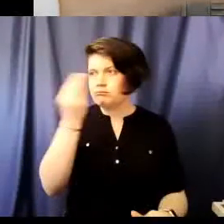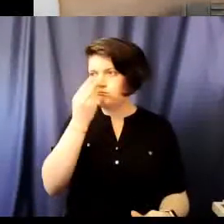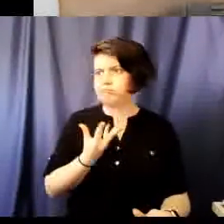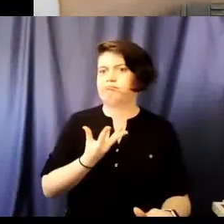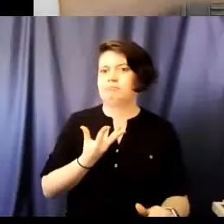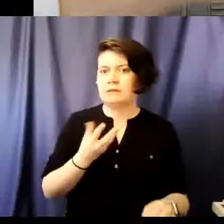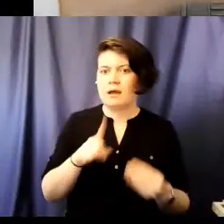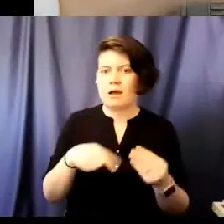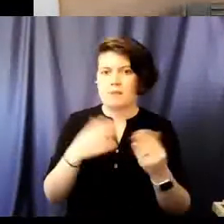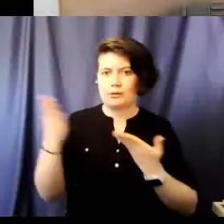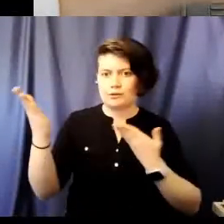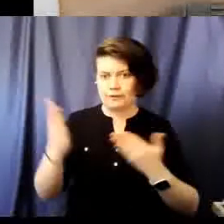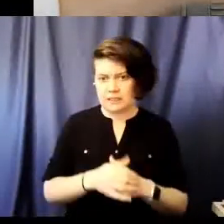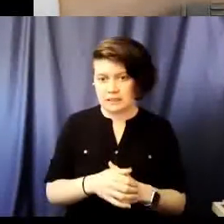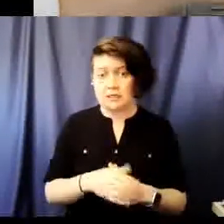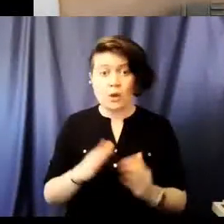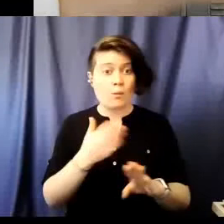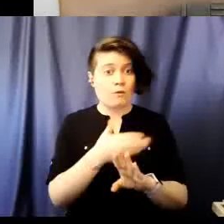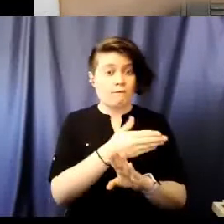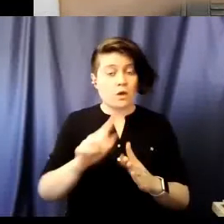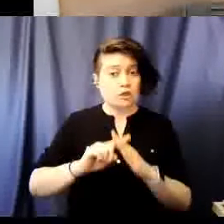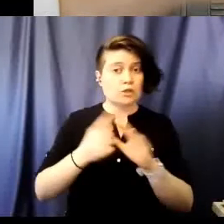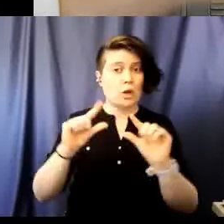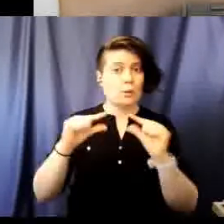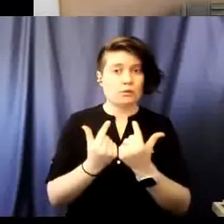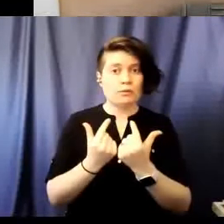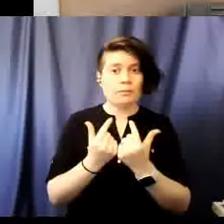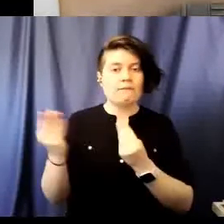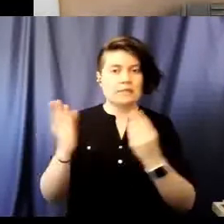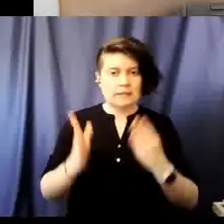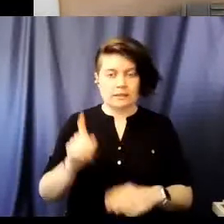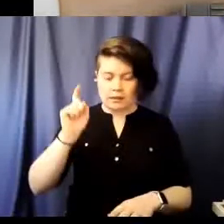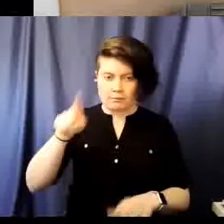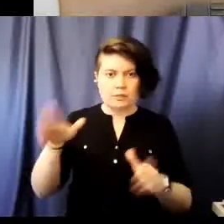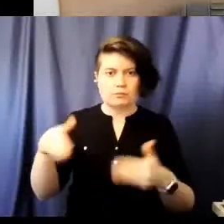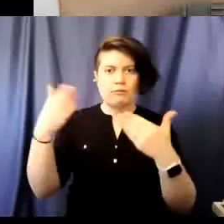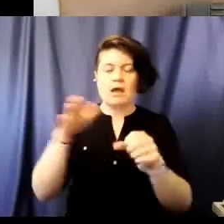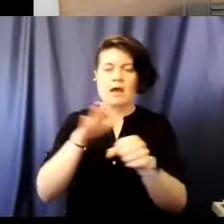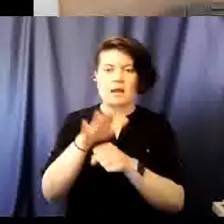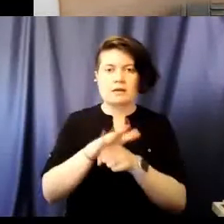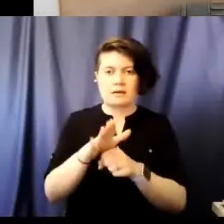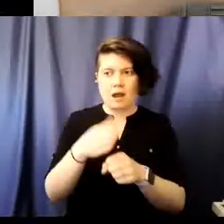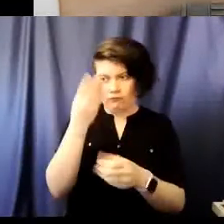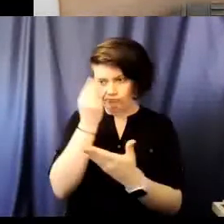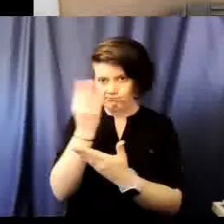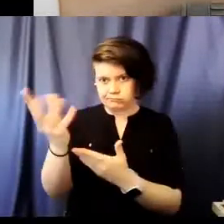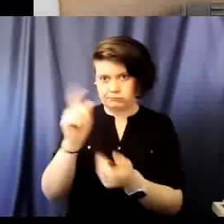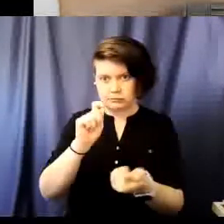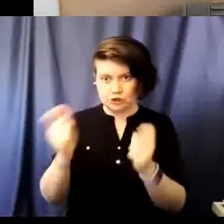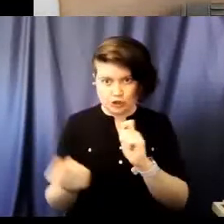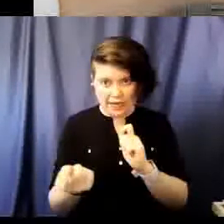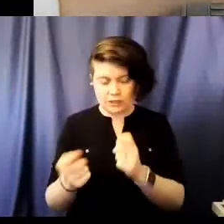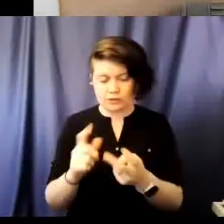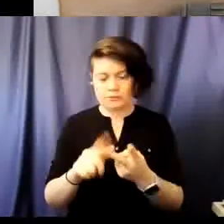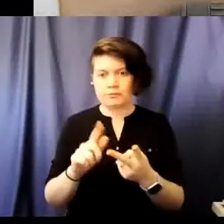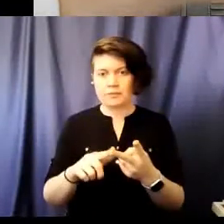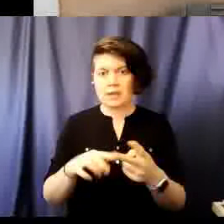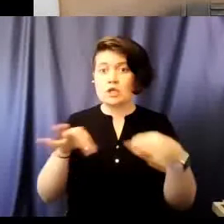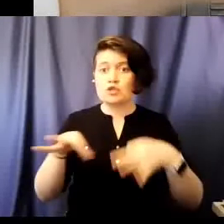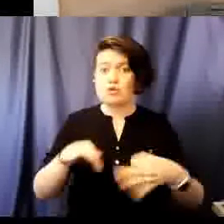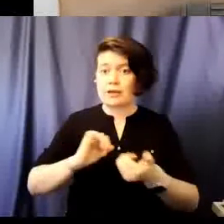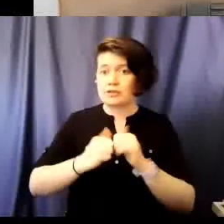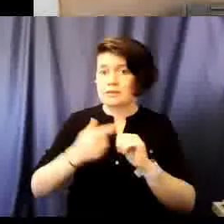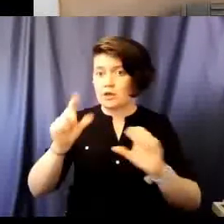before switching or starting a virtual group, facilitators need to provide adequate notice of the change, directions on how to access and navigate